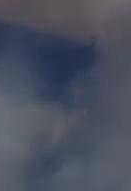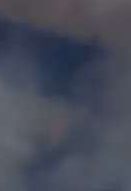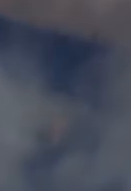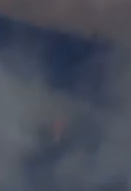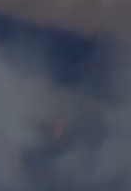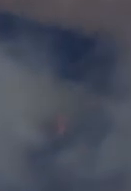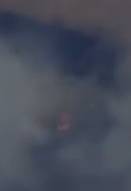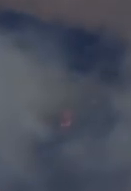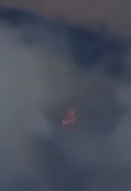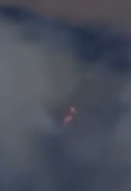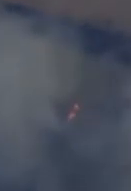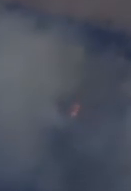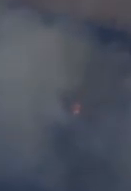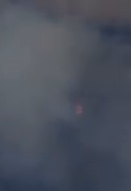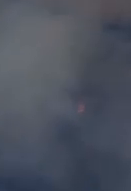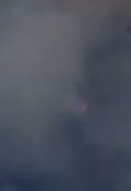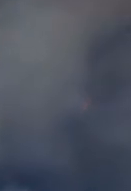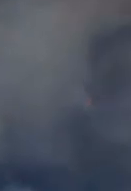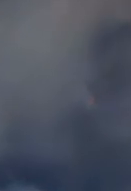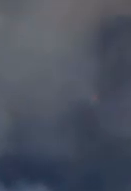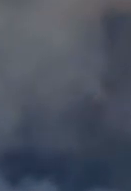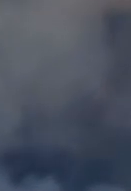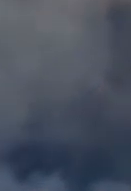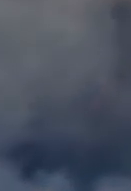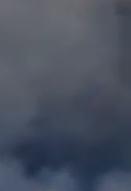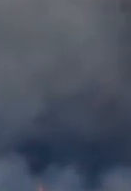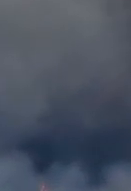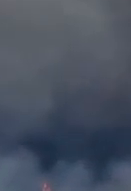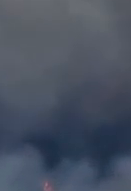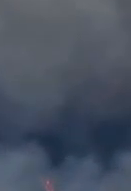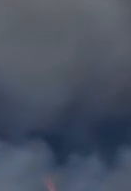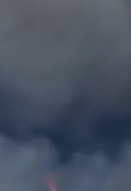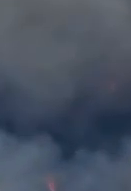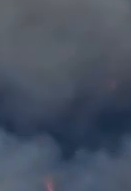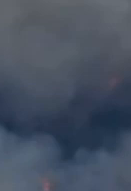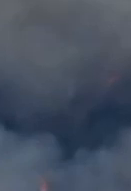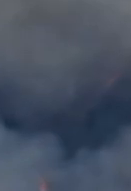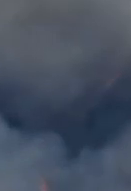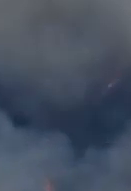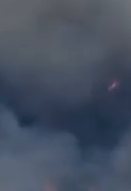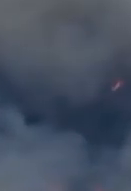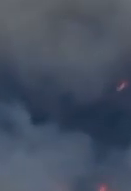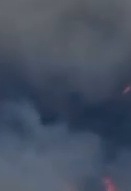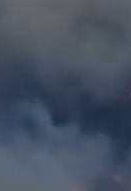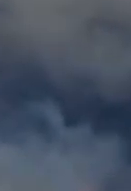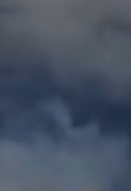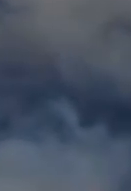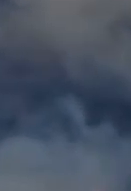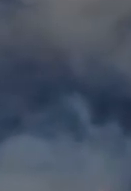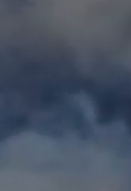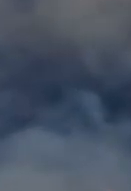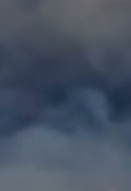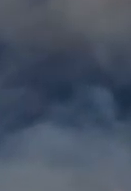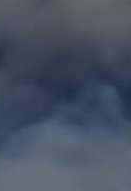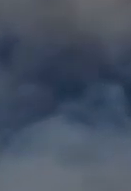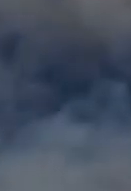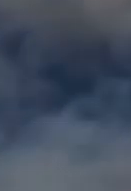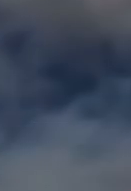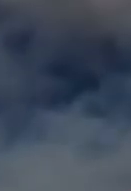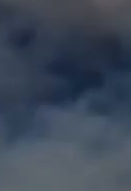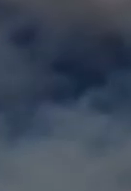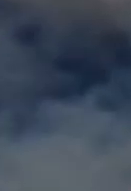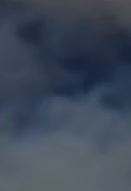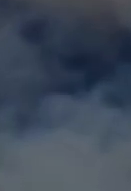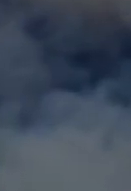Pacific Palisades fire. They let us know that red flag warnings do remain in effect throughout Friday. Of course, there's not only